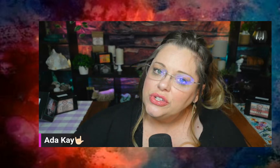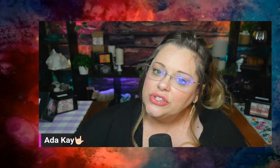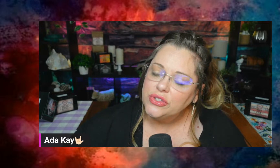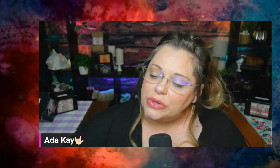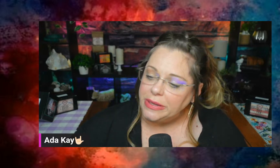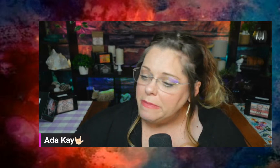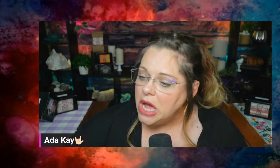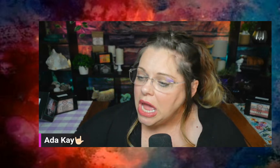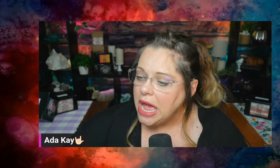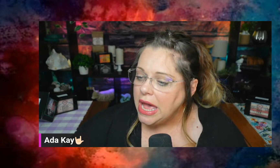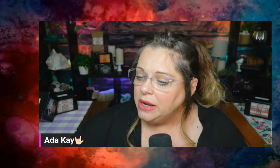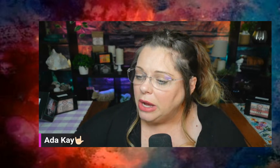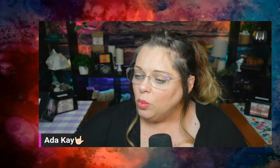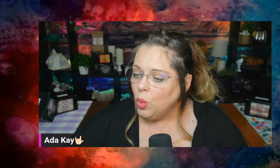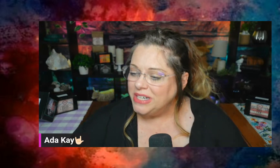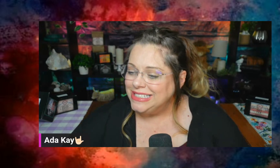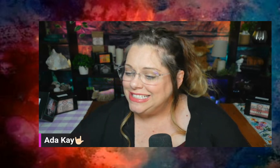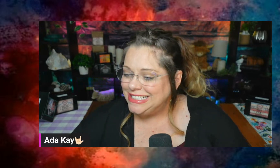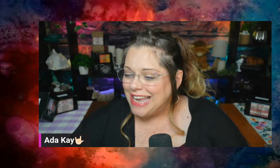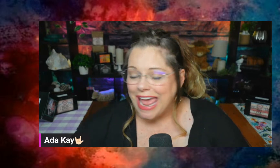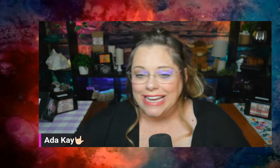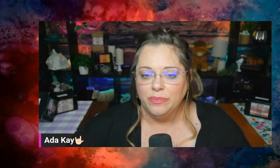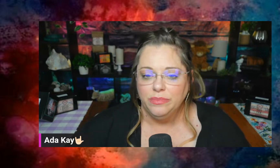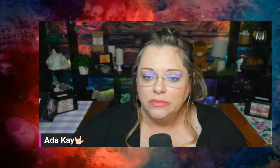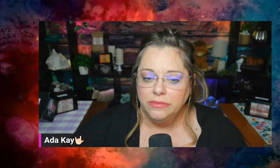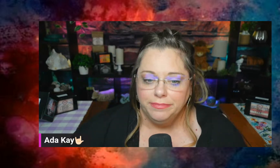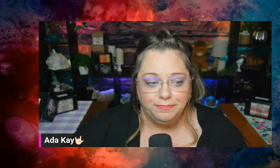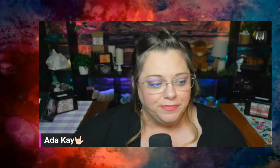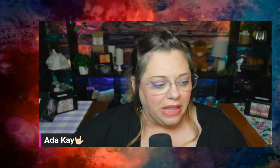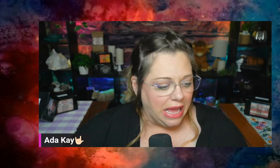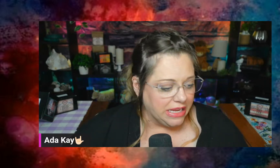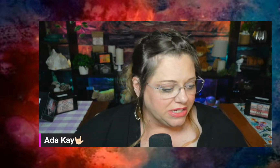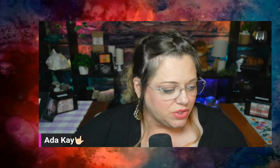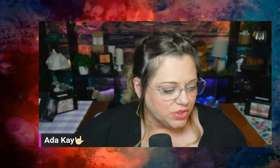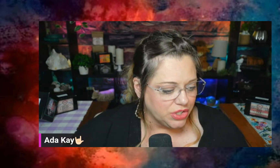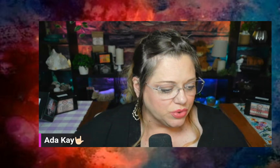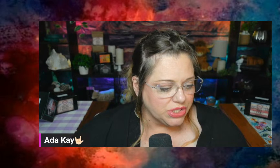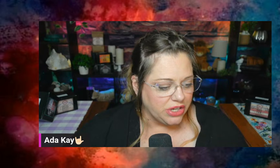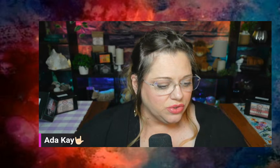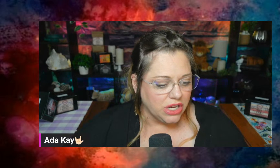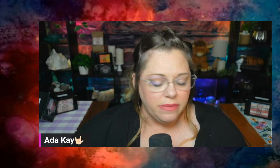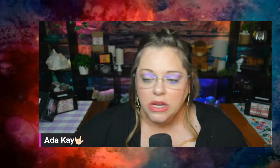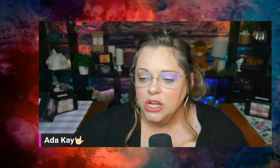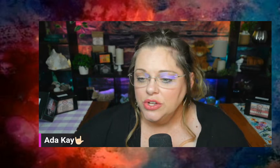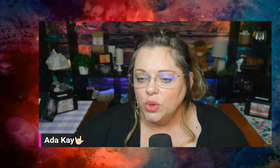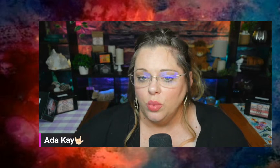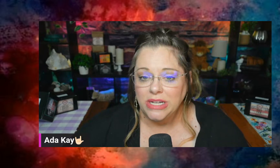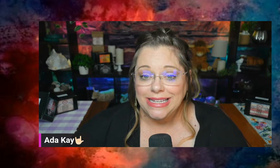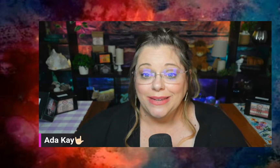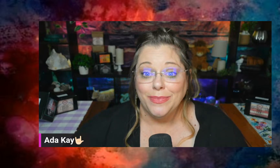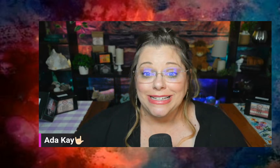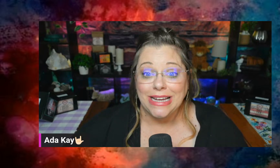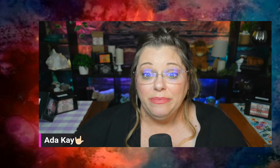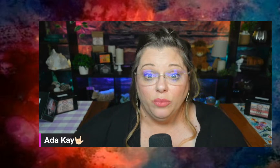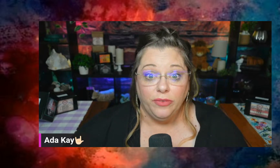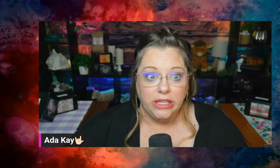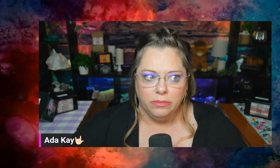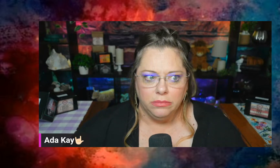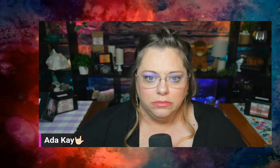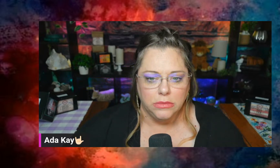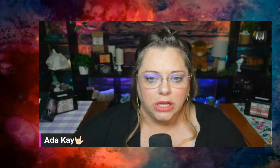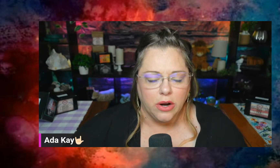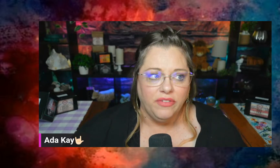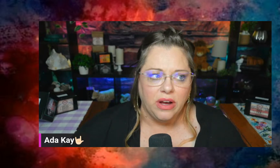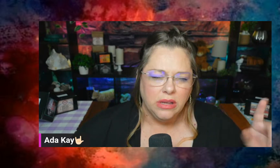a stream at about 1:10. I guess they're Central Standard Time, so 1:10 my time. Hopefully,